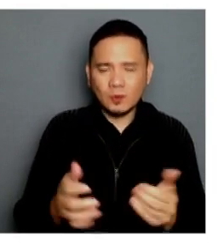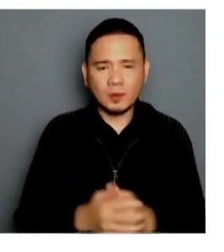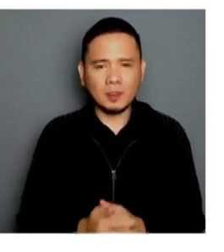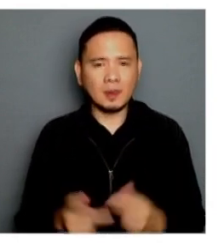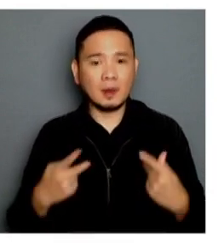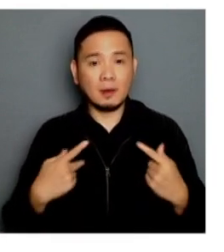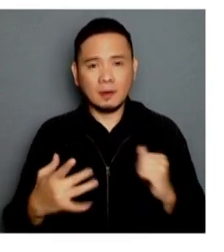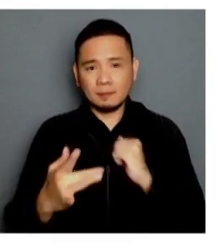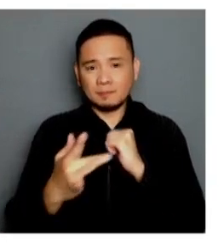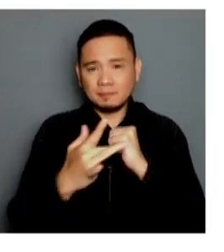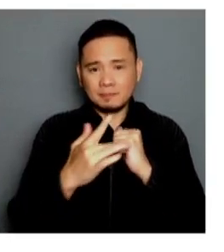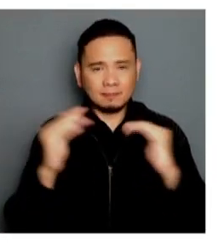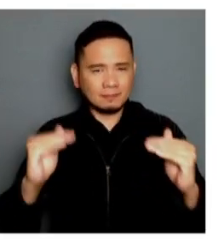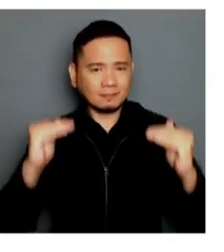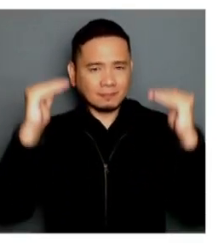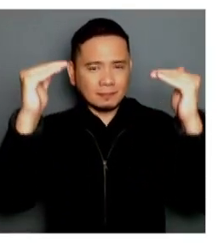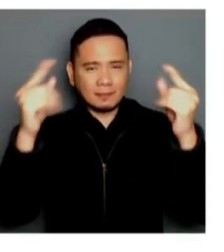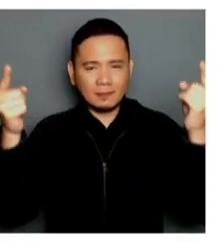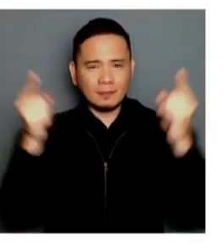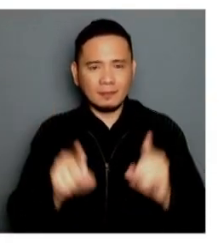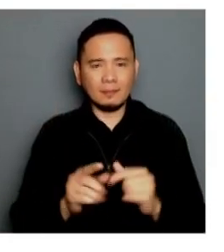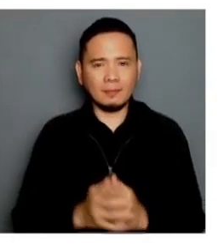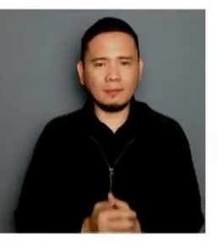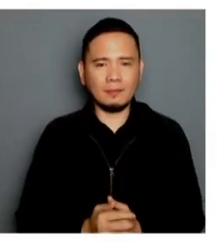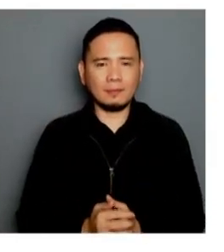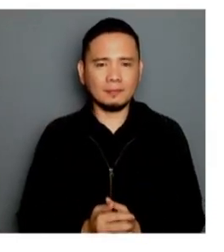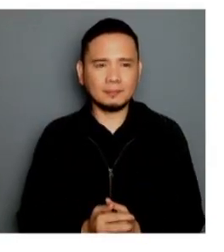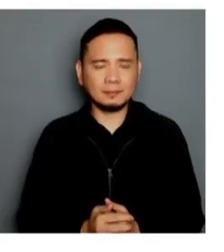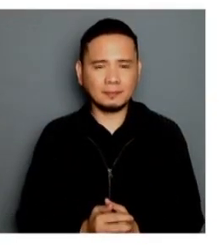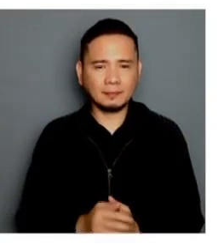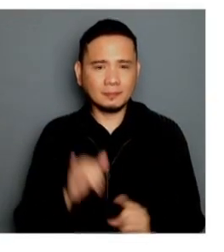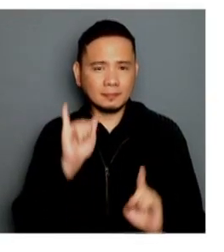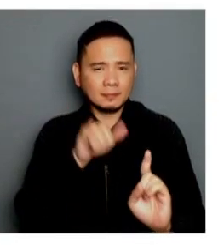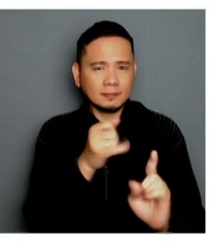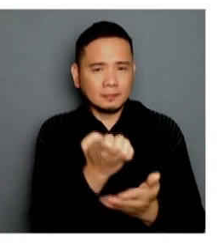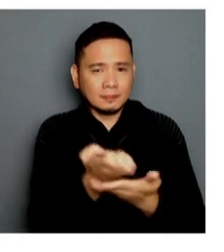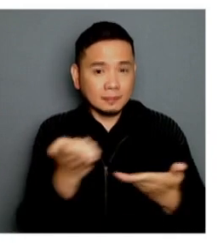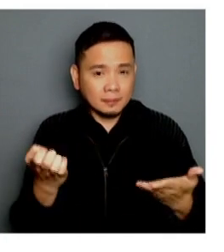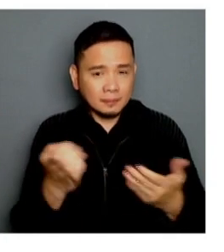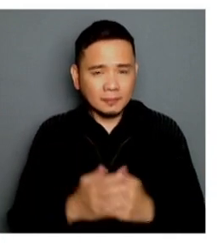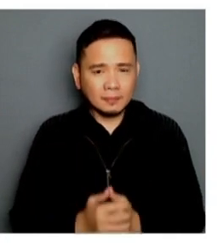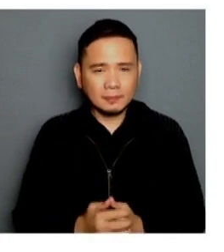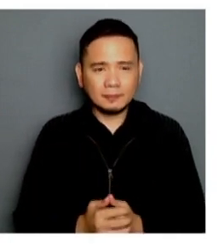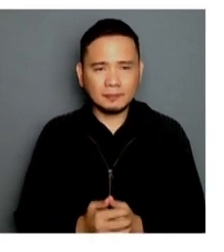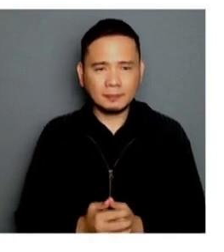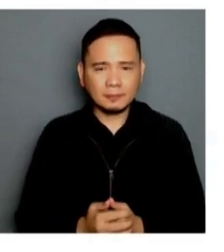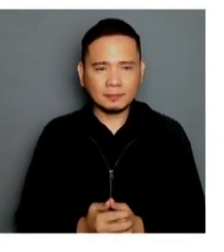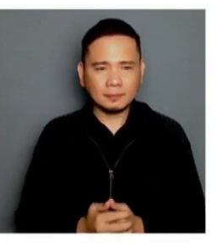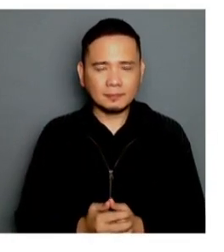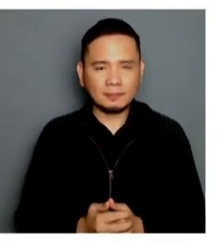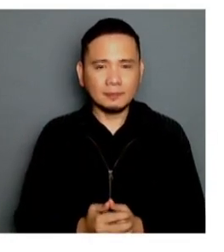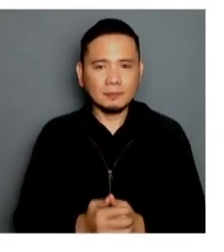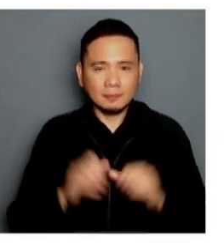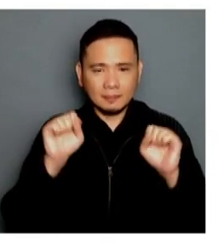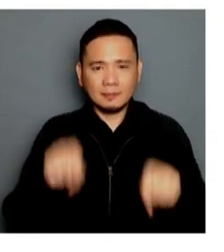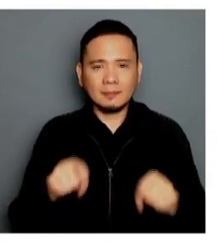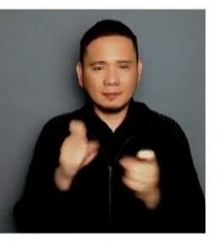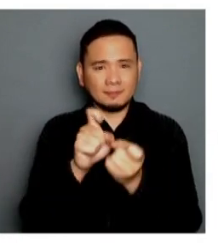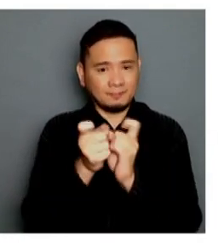advances in so far as this kind of equipment is concerned within a year.